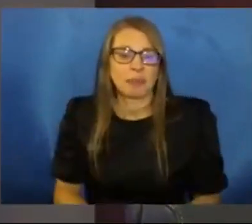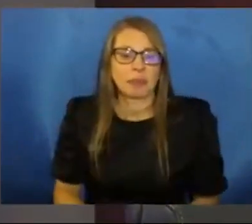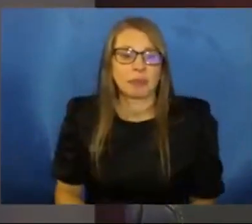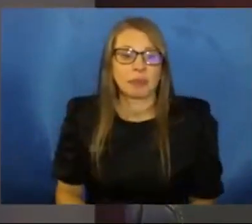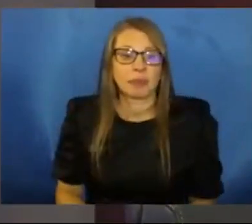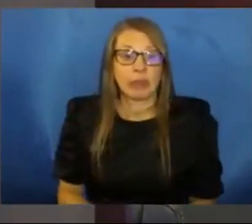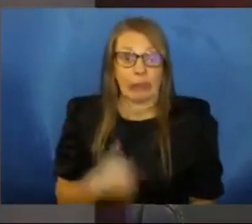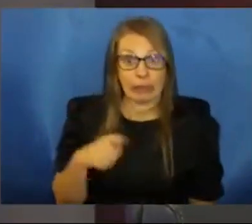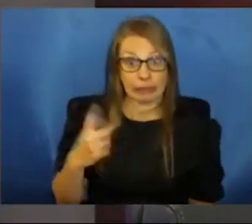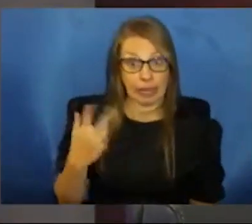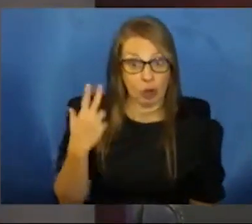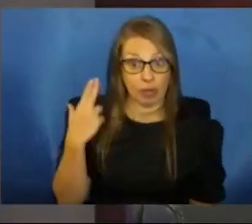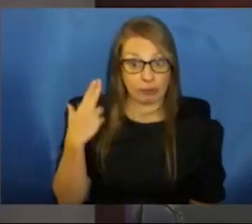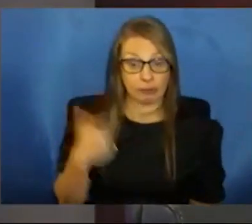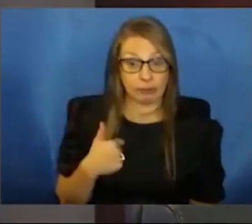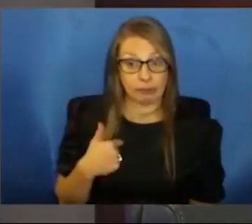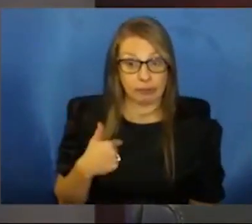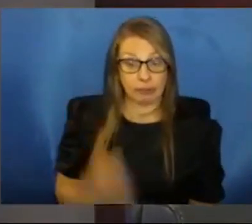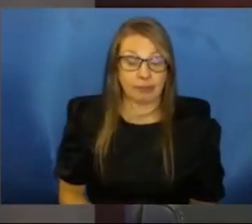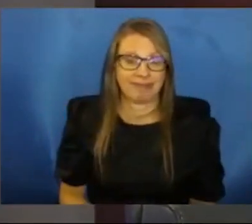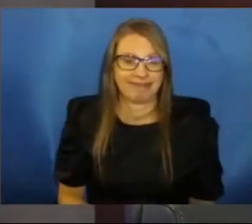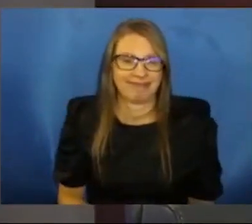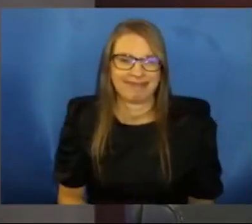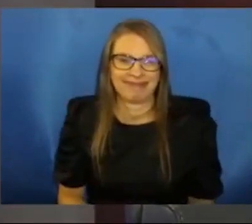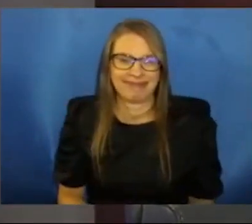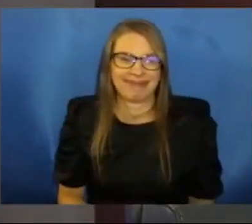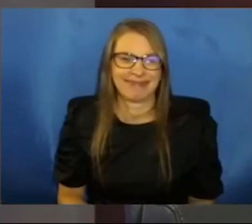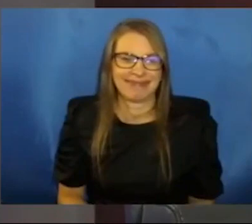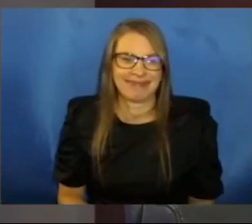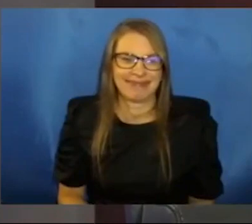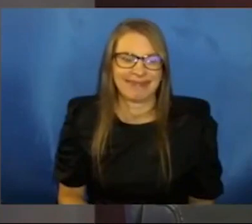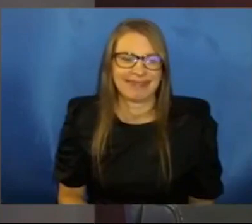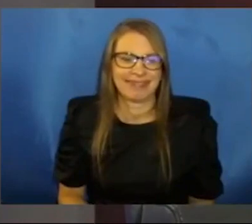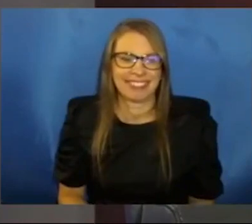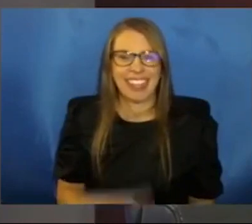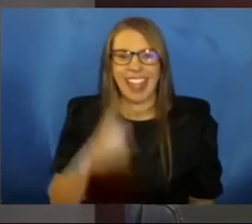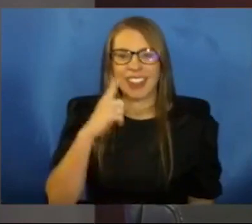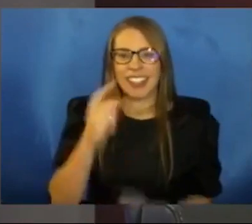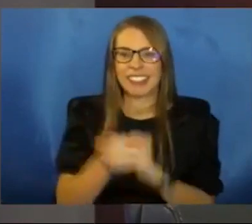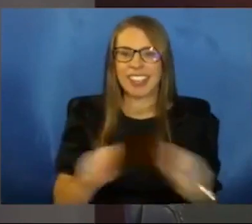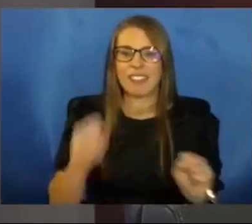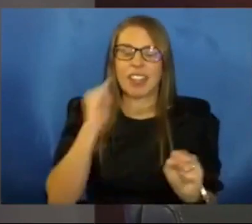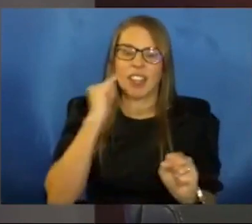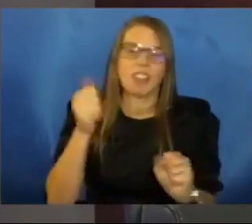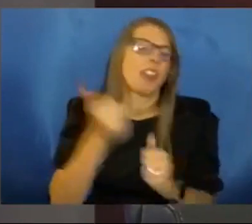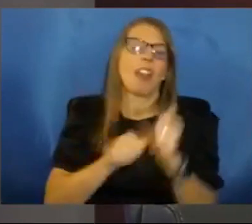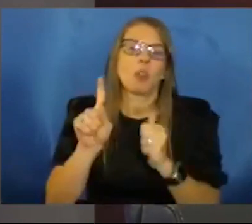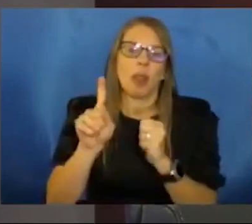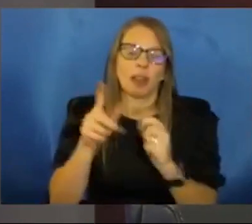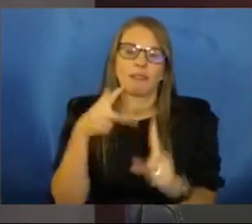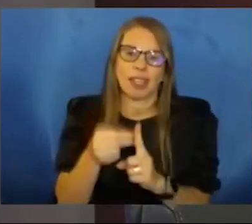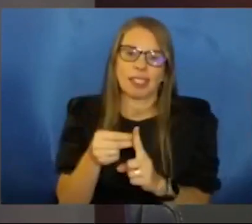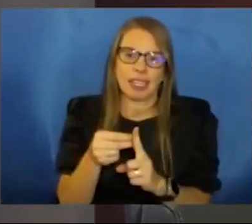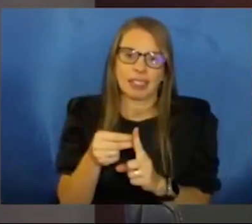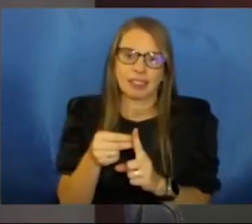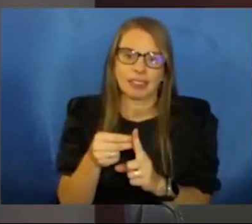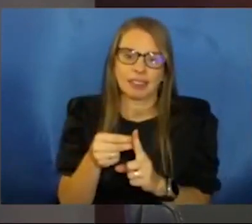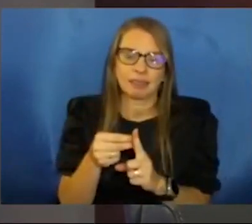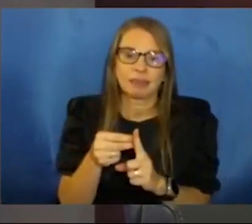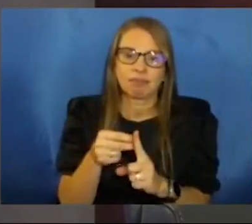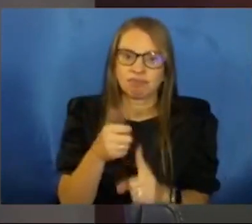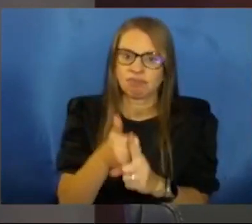as a small room in a restaurant, you don't need to be in there for 15 minutes. Obviously, if they are in that pre-symptomatic